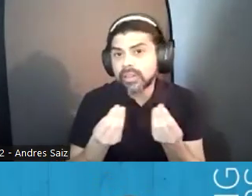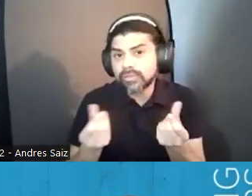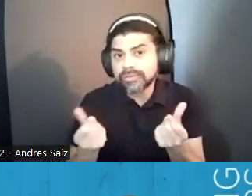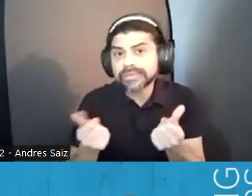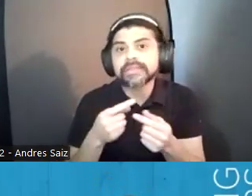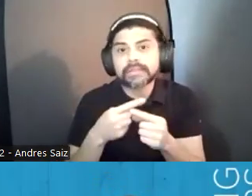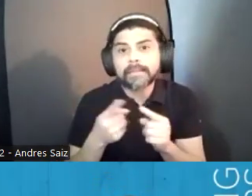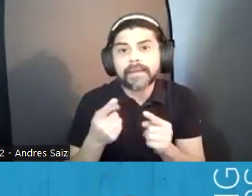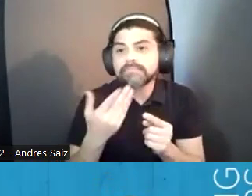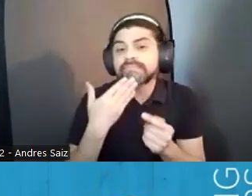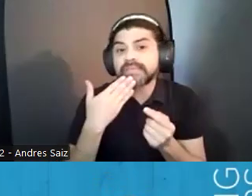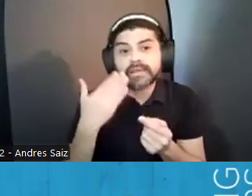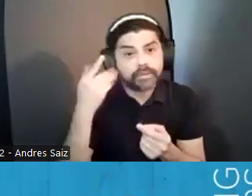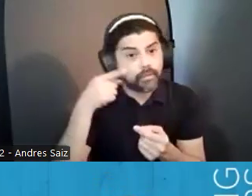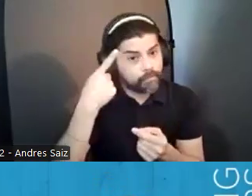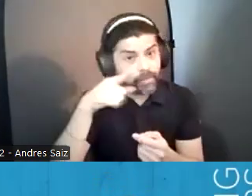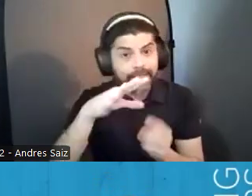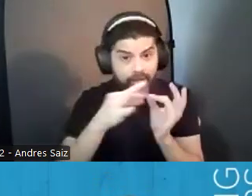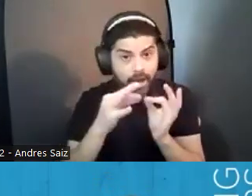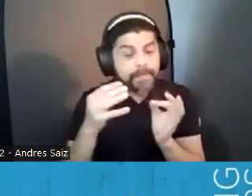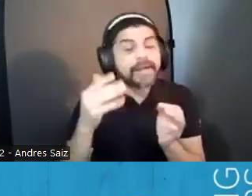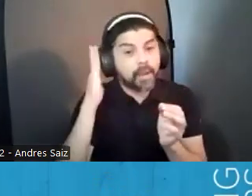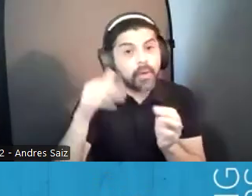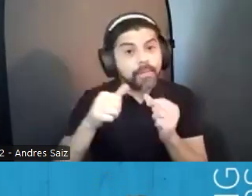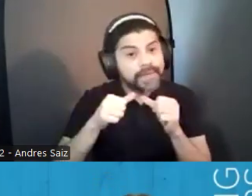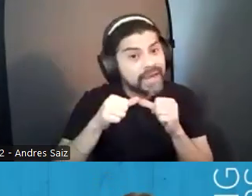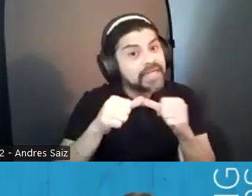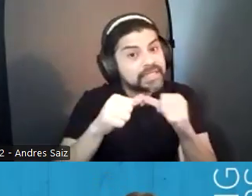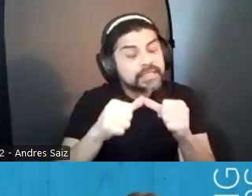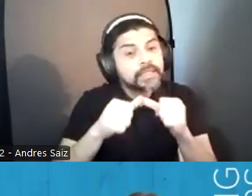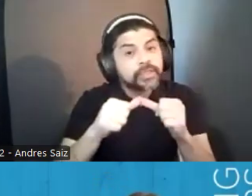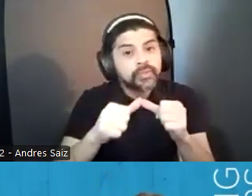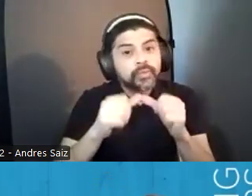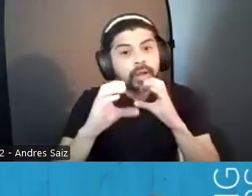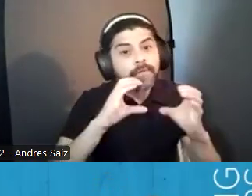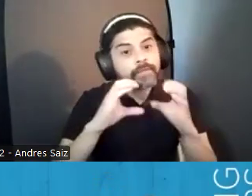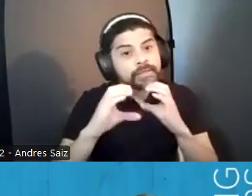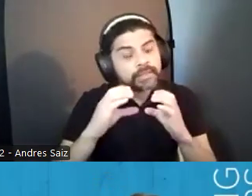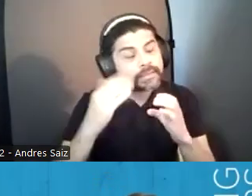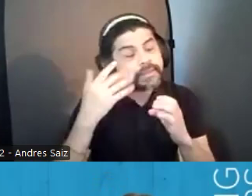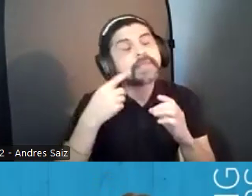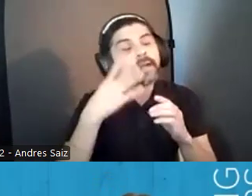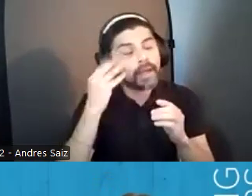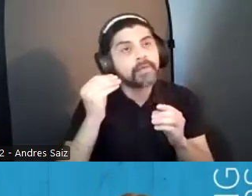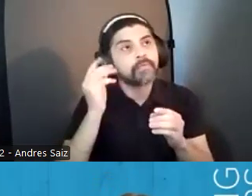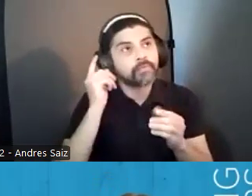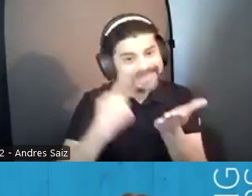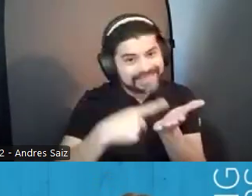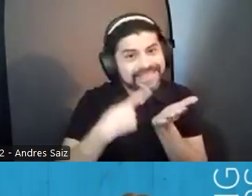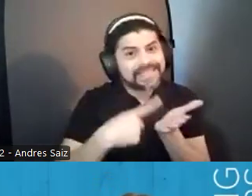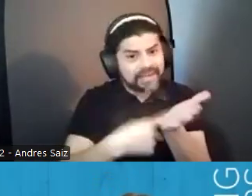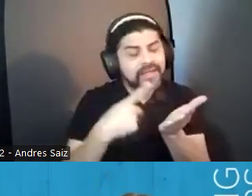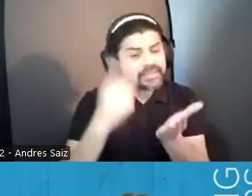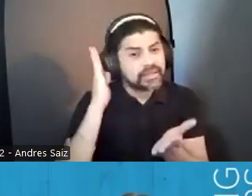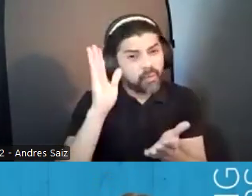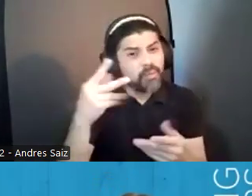it's a continued conversation. And we're going to have to figure that out because, again, the impact of the loss across our